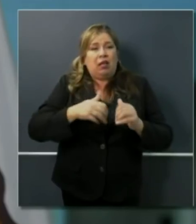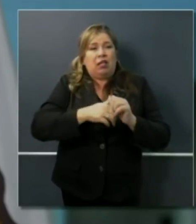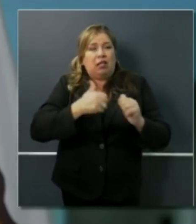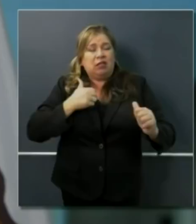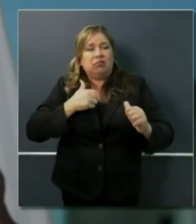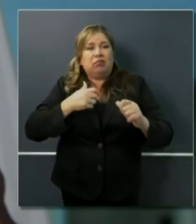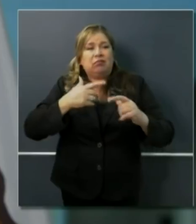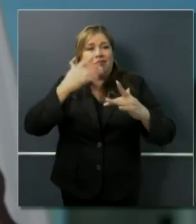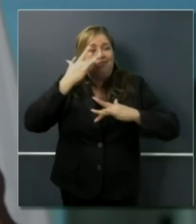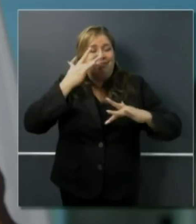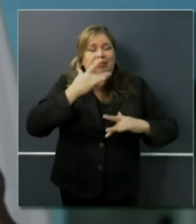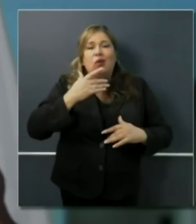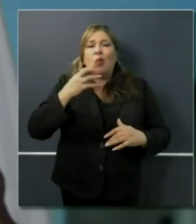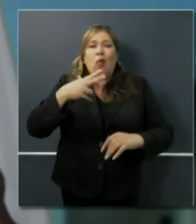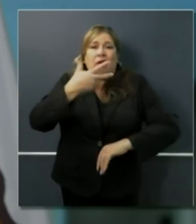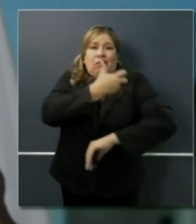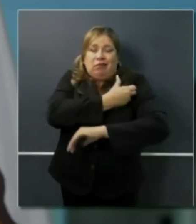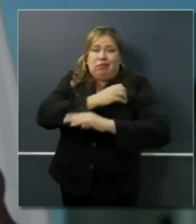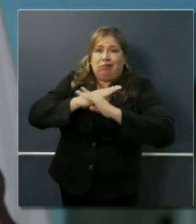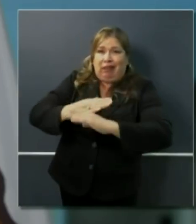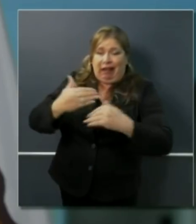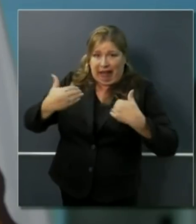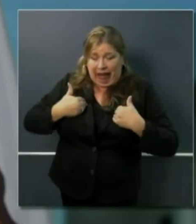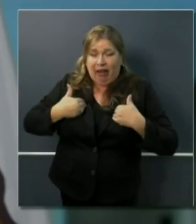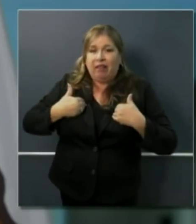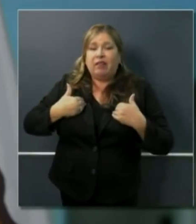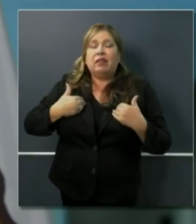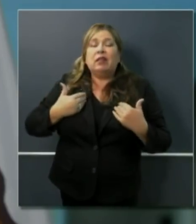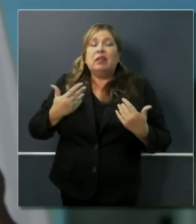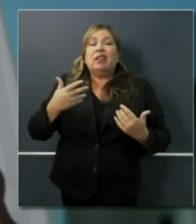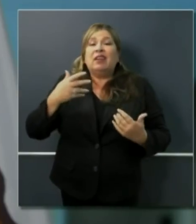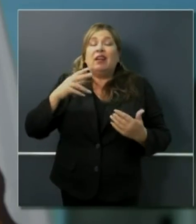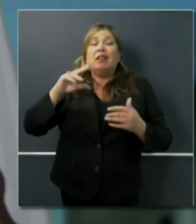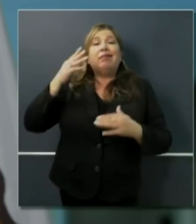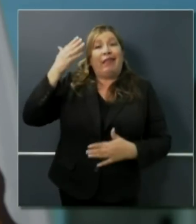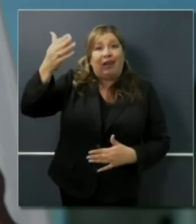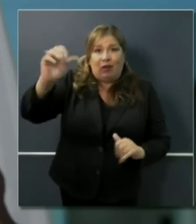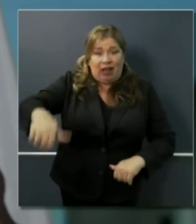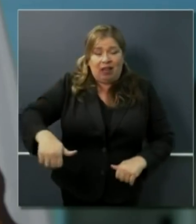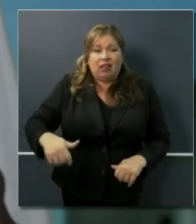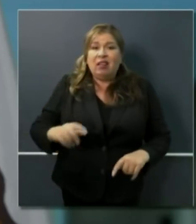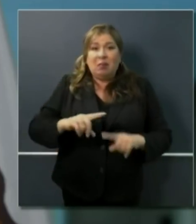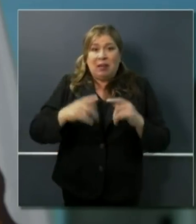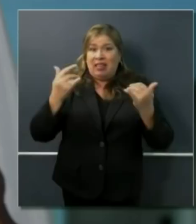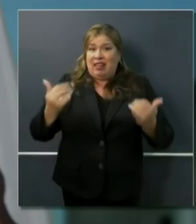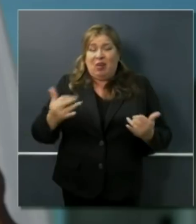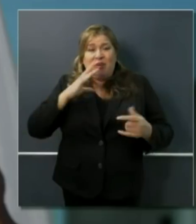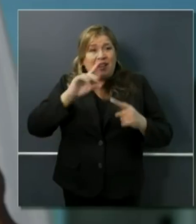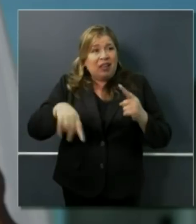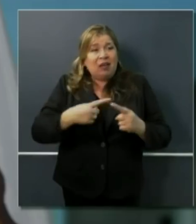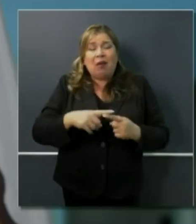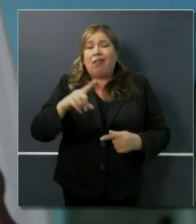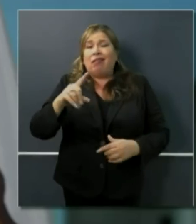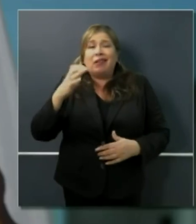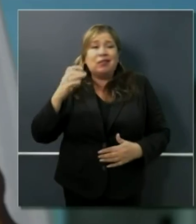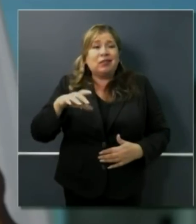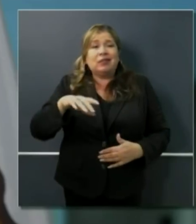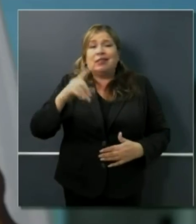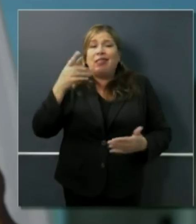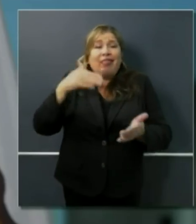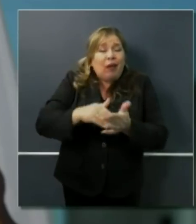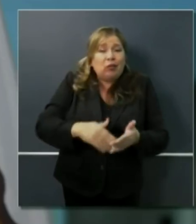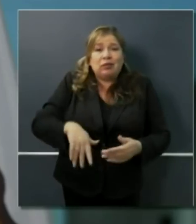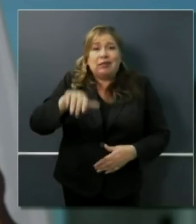So large-scale events that bring in hundreds, thousands, tens of thousands of strangers